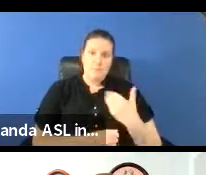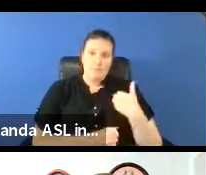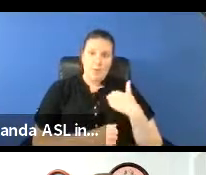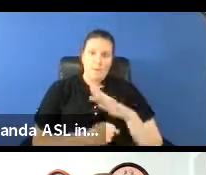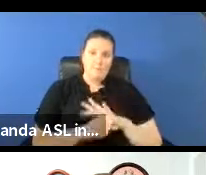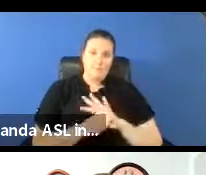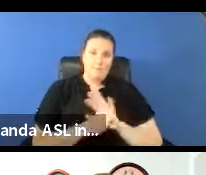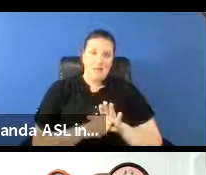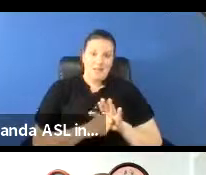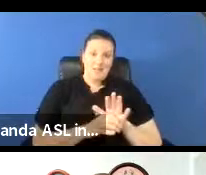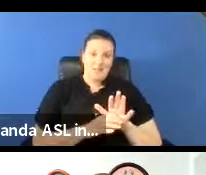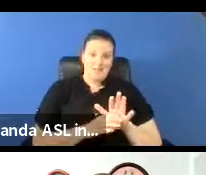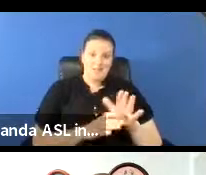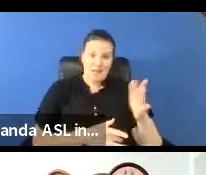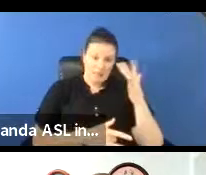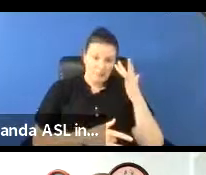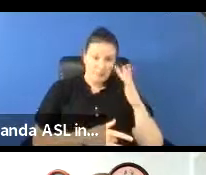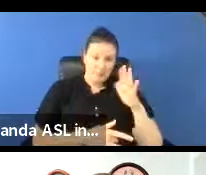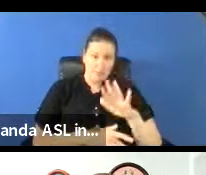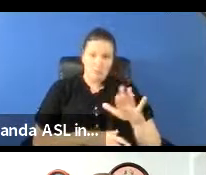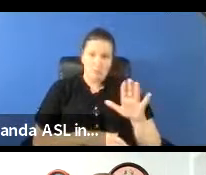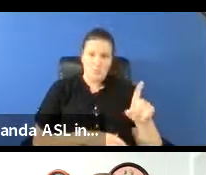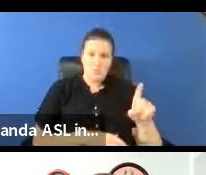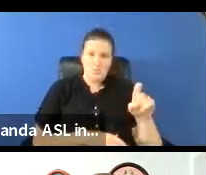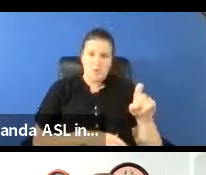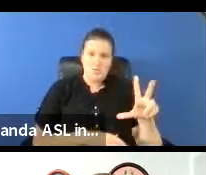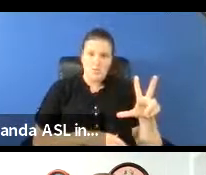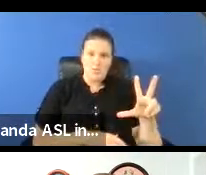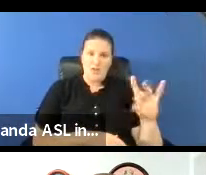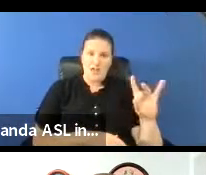pandemic, we were right around